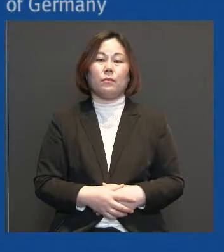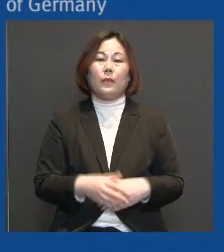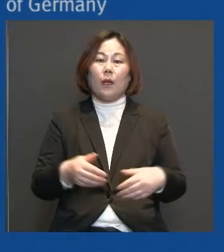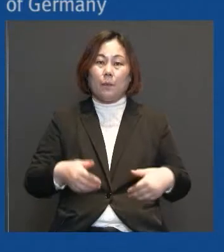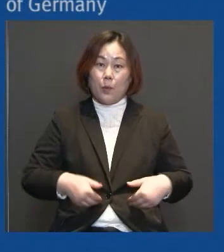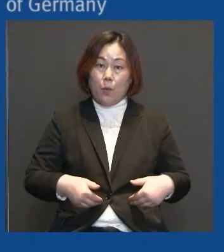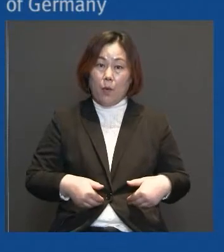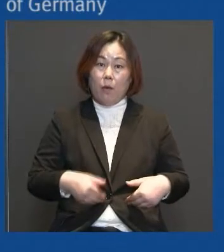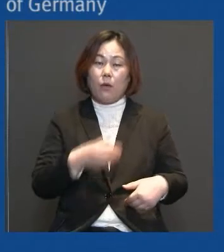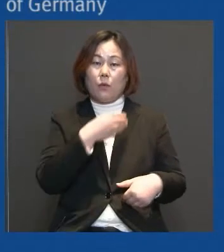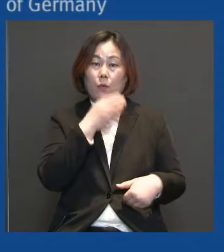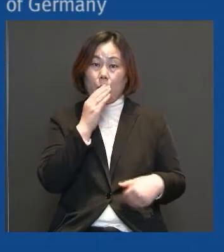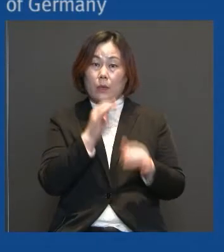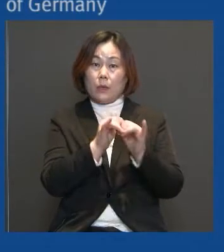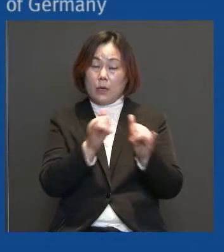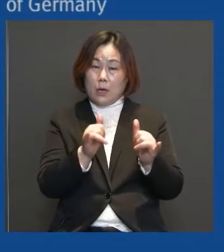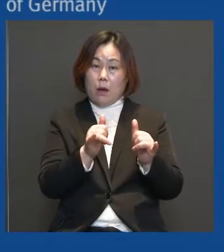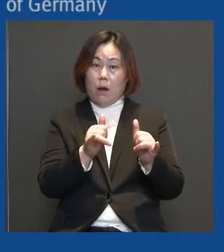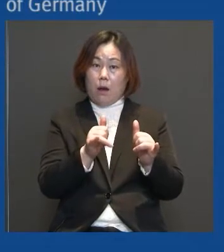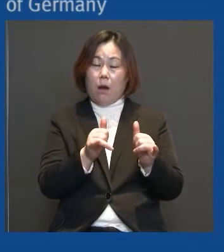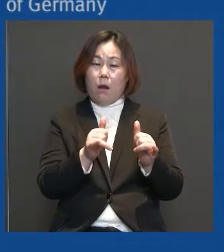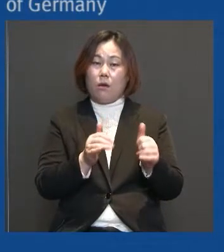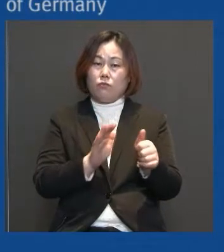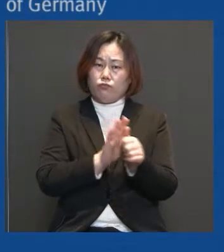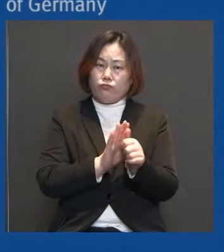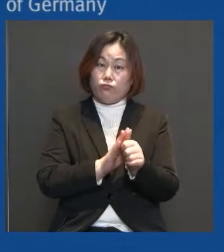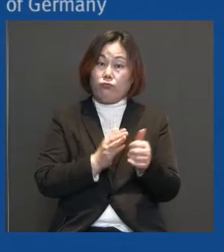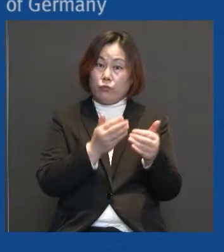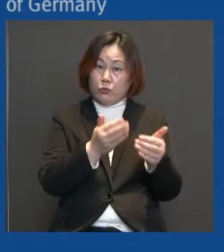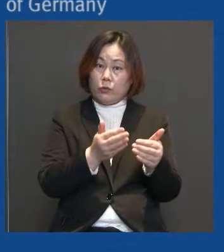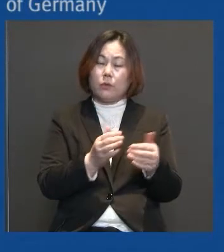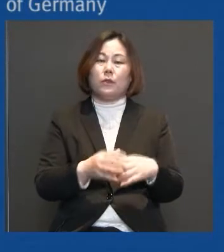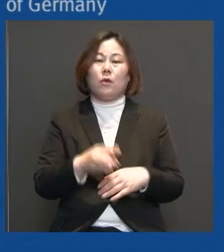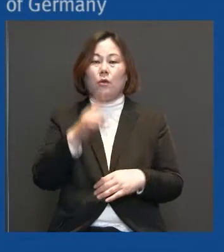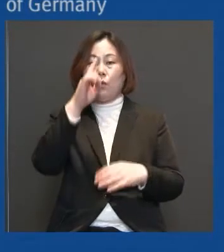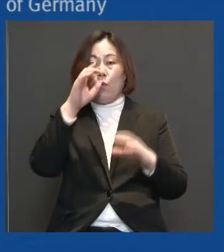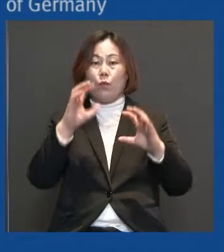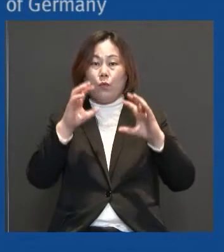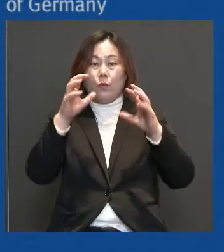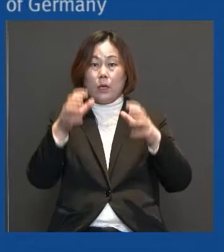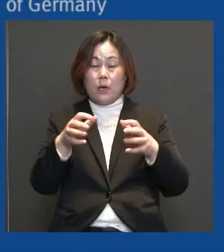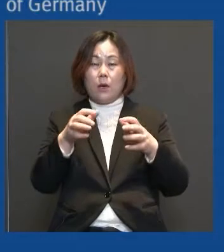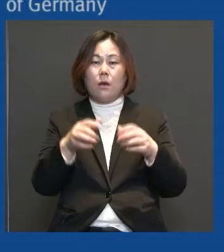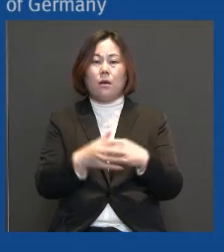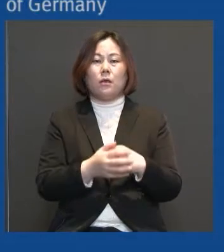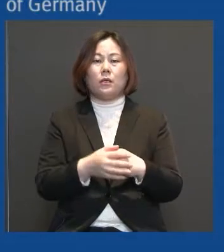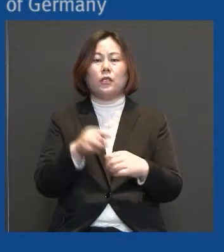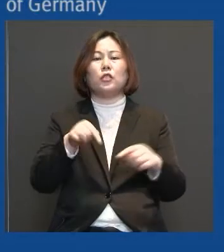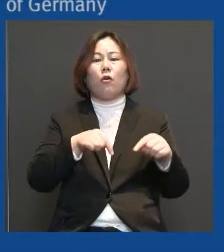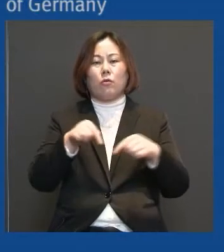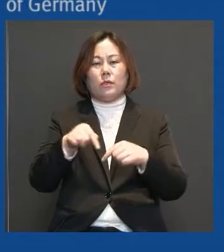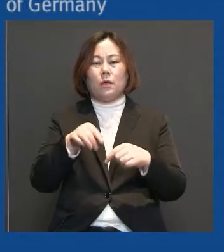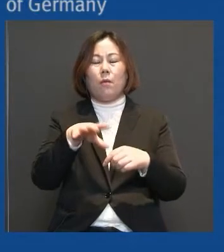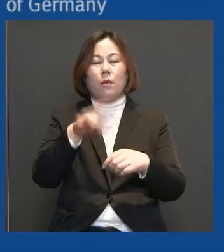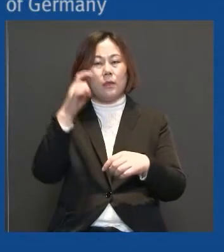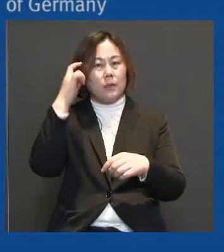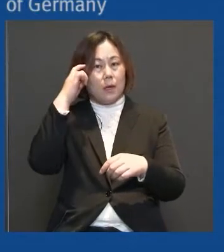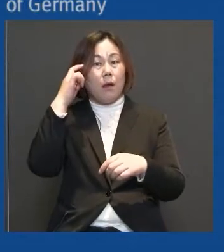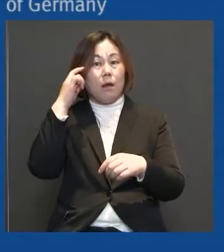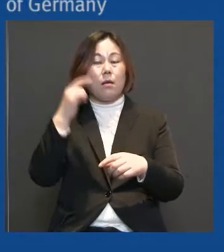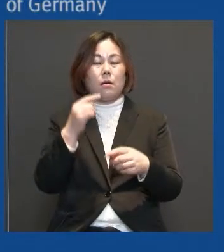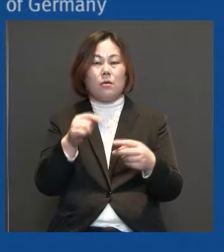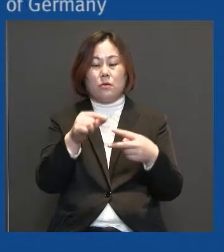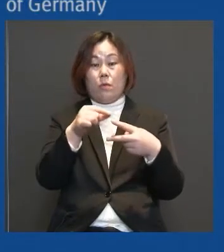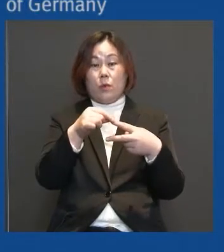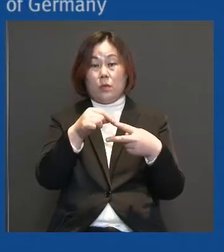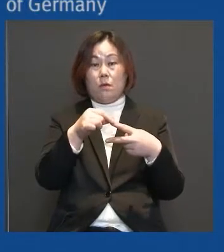key objectives of Germany's policymaking for senior citizens. And there are two priority goals. The first is to support older people in